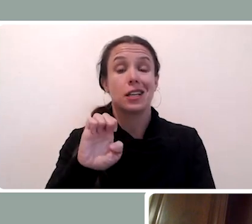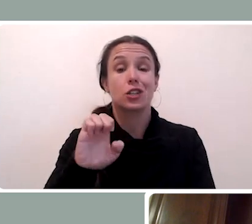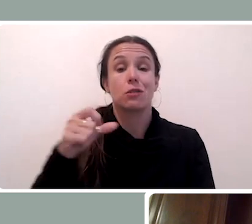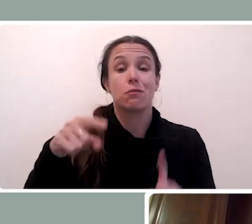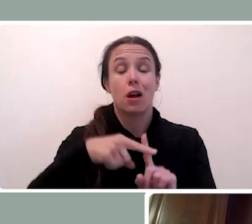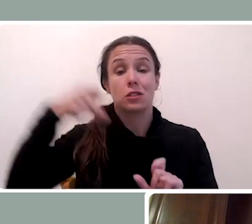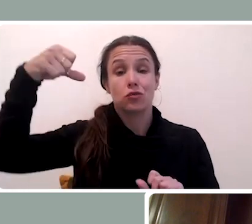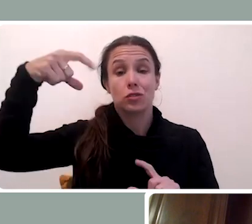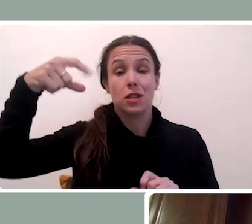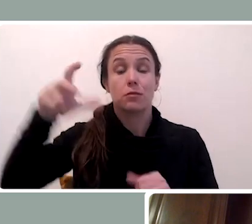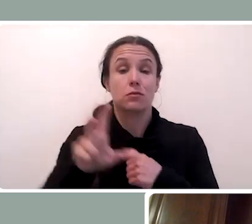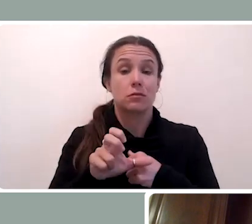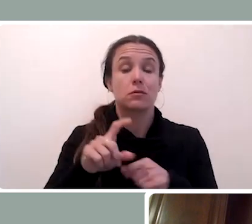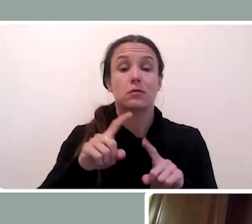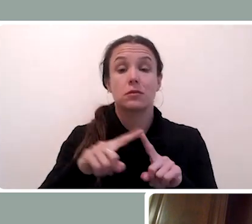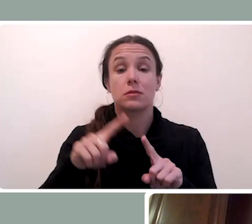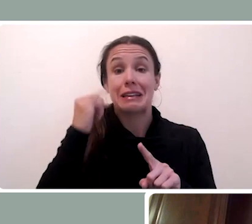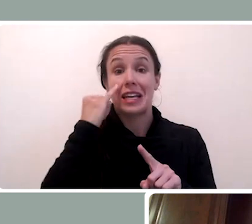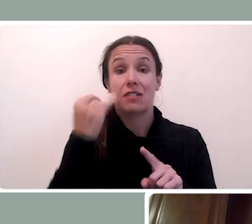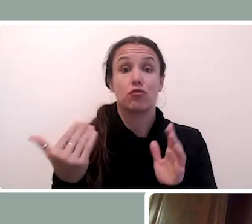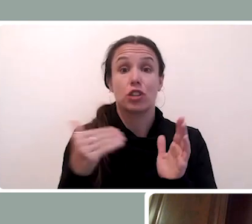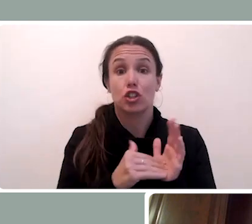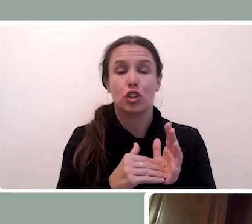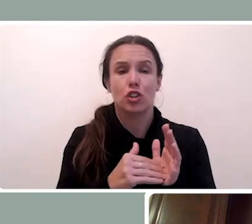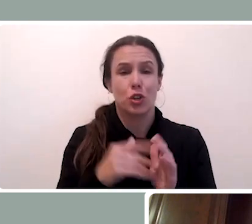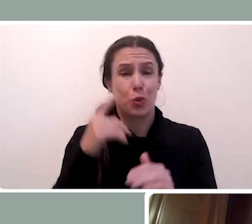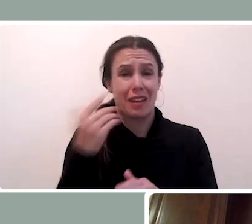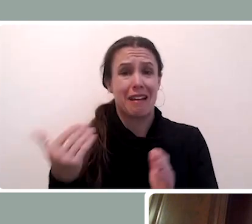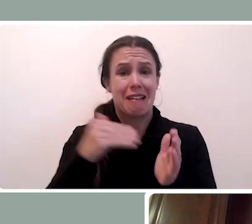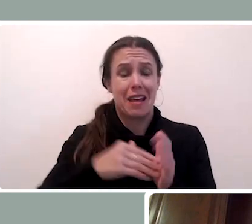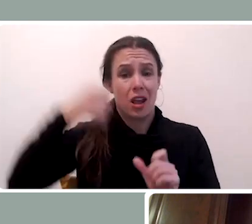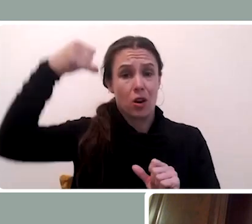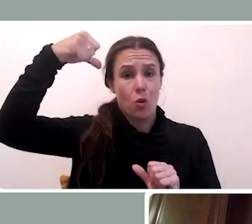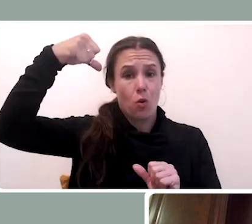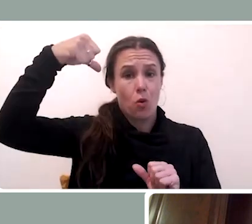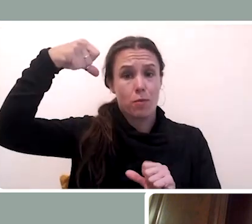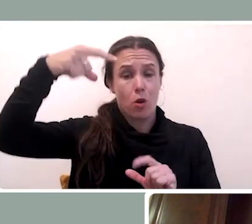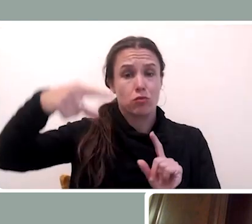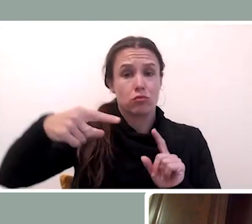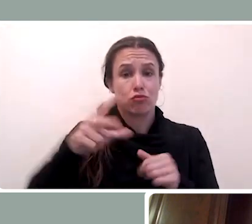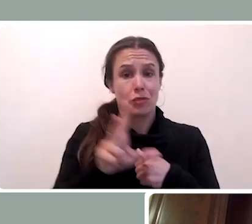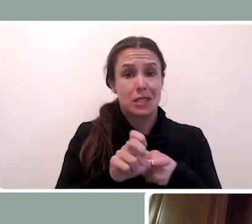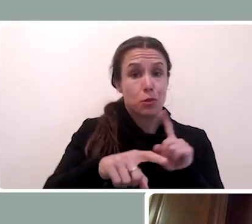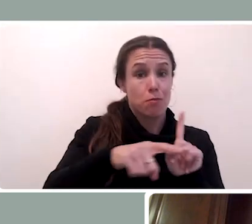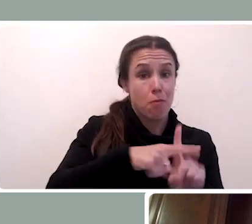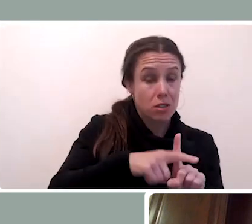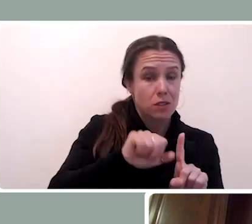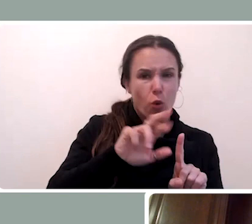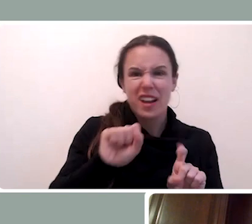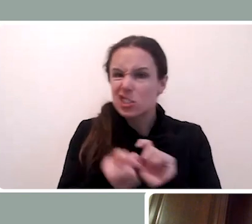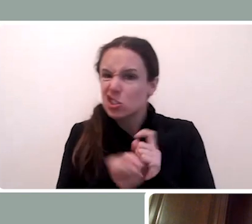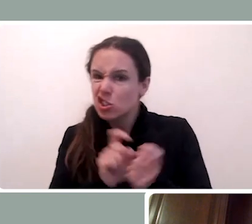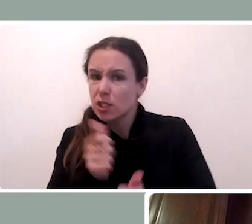you expect if they had a recurrence that it would also be hormone receptor positive, or could it change Yeah, sometimes? that's a very